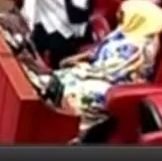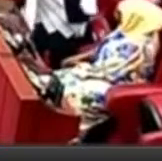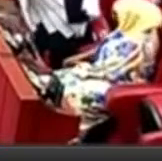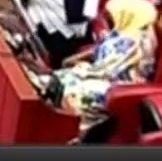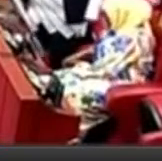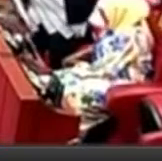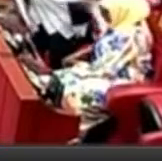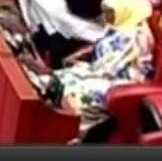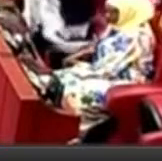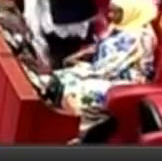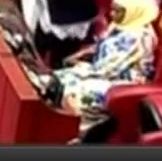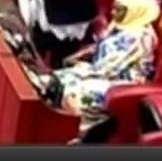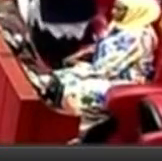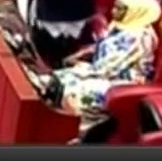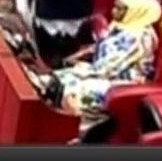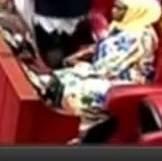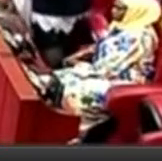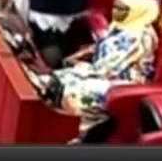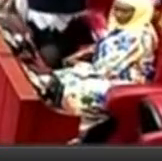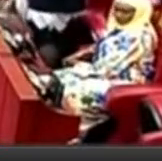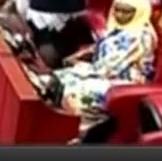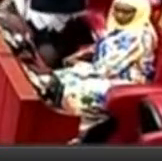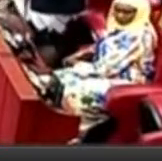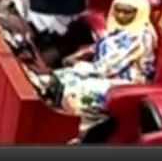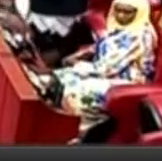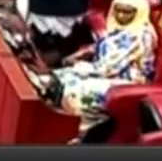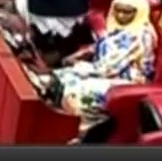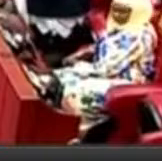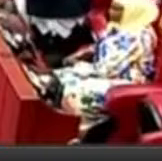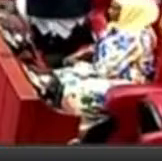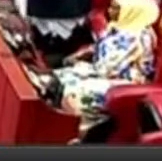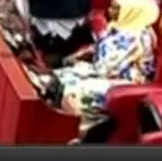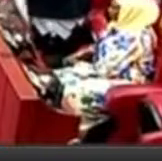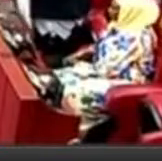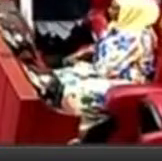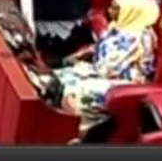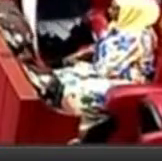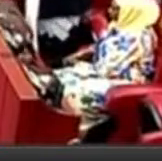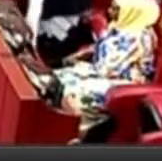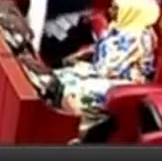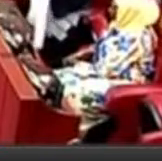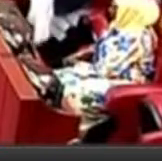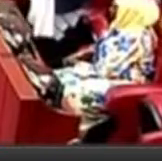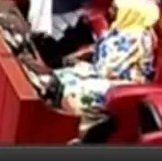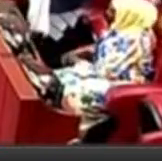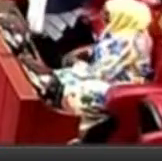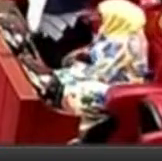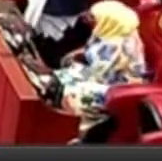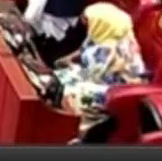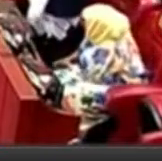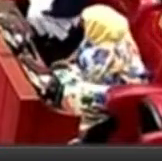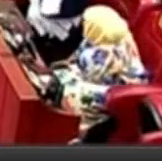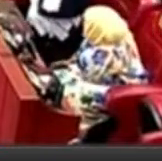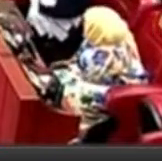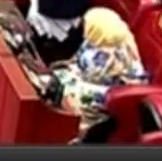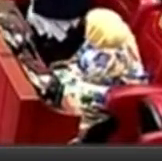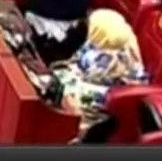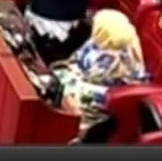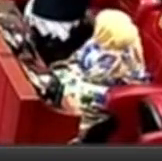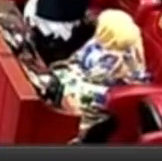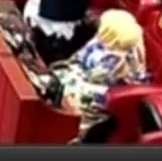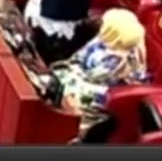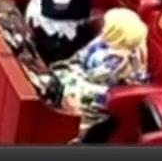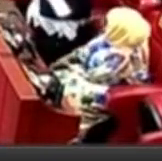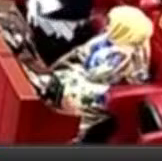we are waiting for that process to conclude. On your screen, you can see